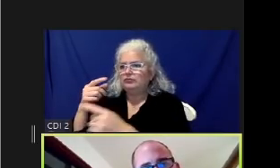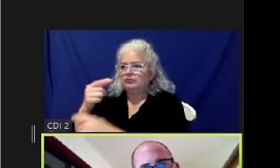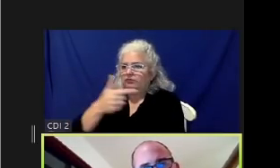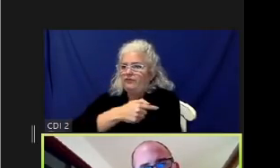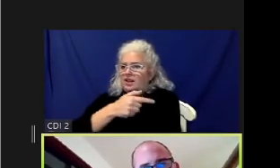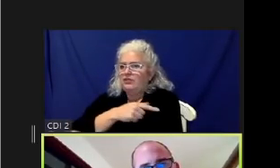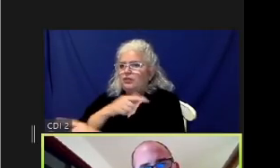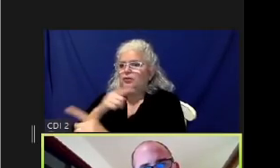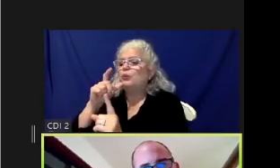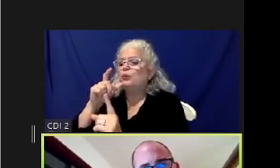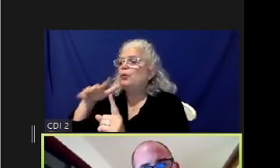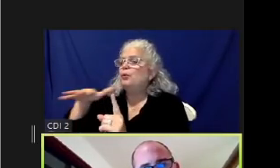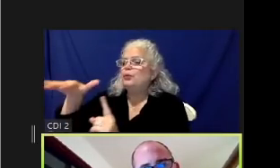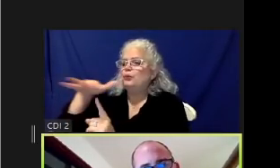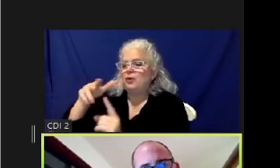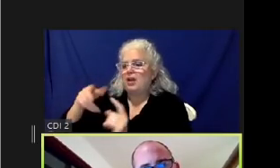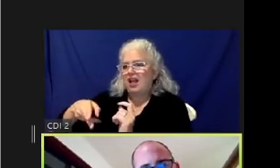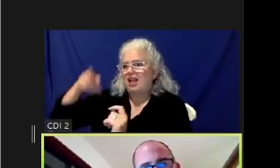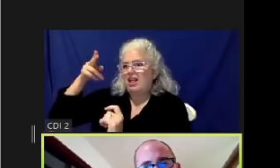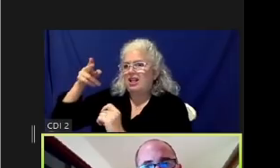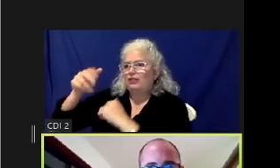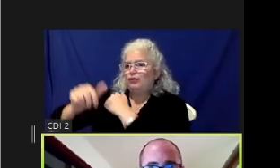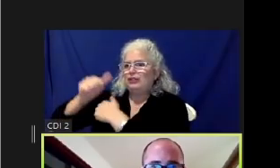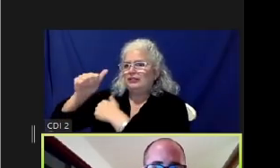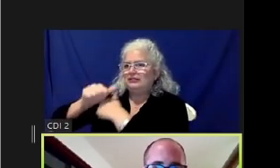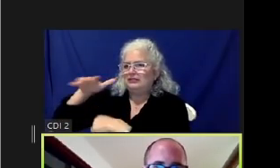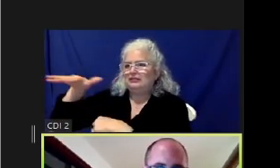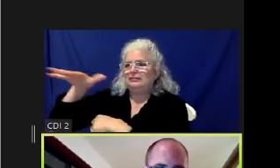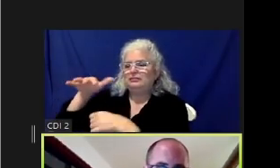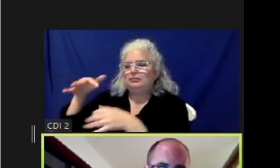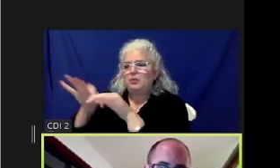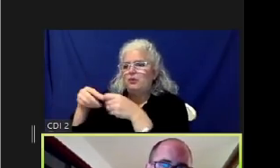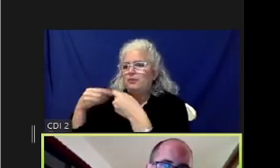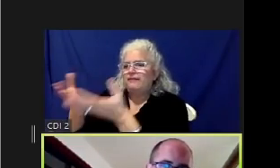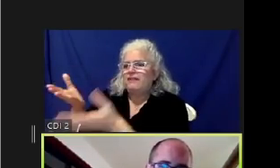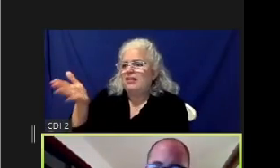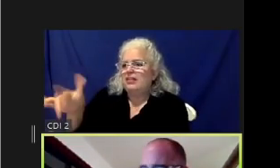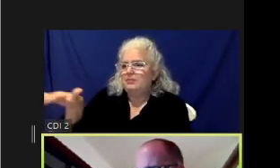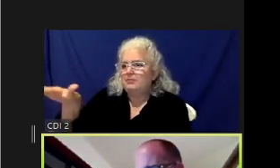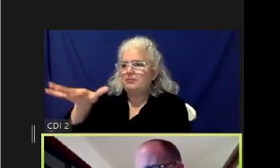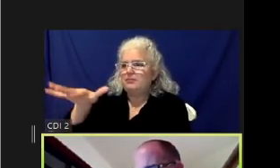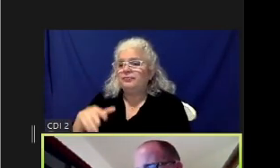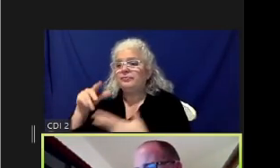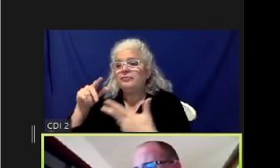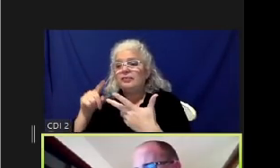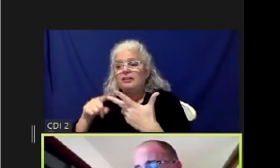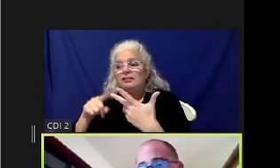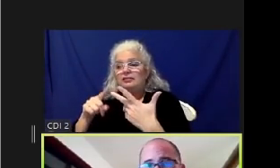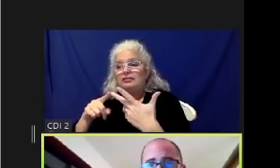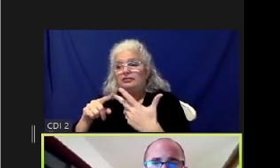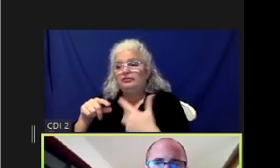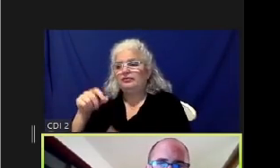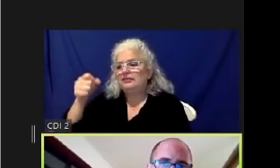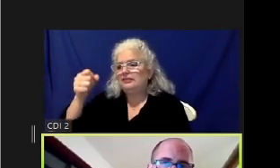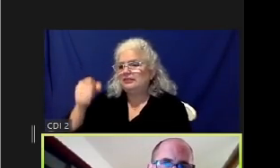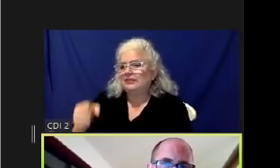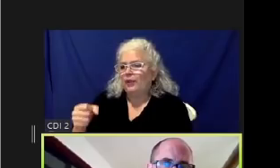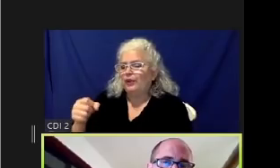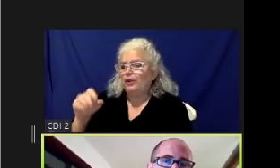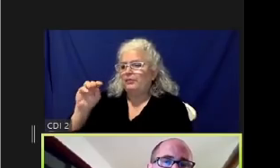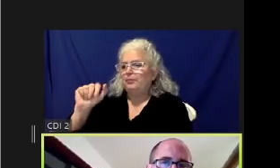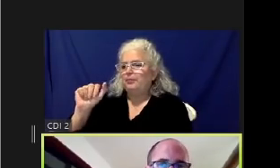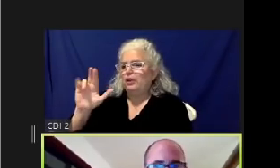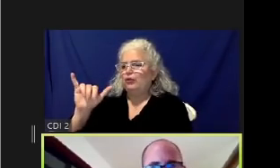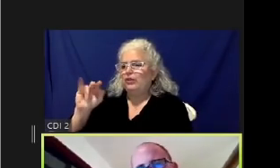Second is our Southern Marin pod, which is coming soon. So we're in the process of building that. And as Chief Weber